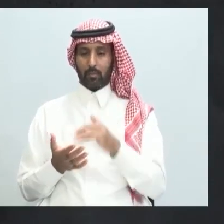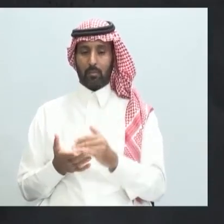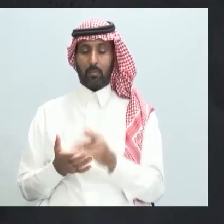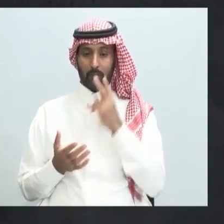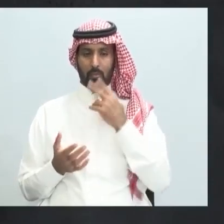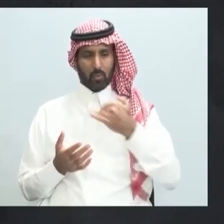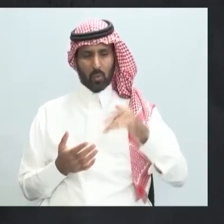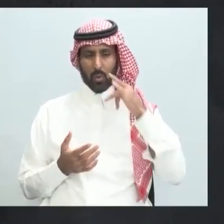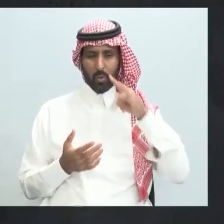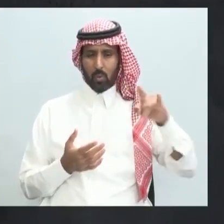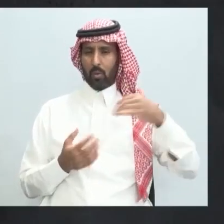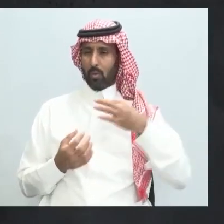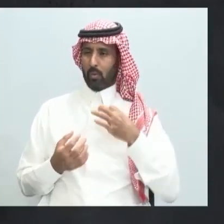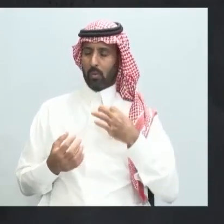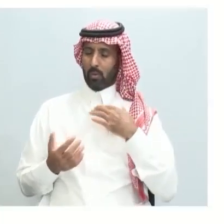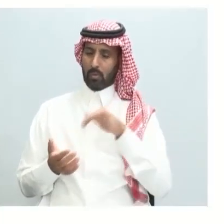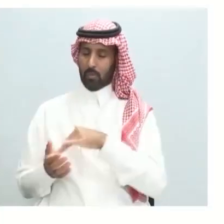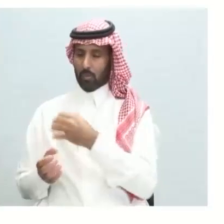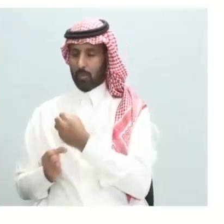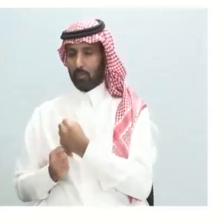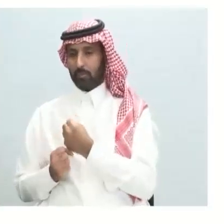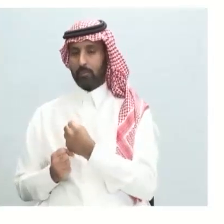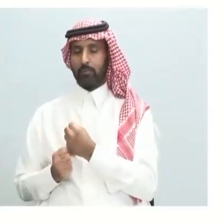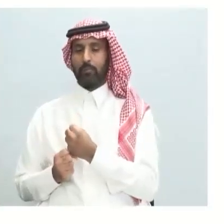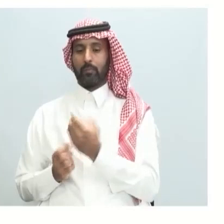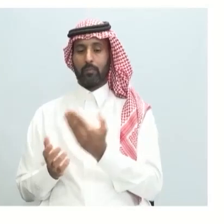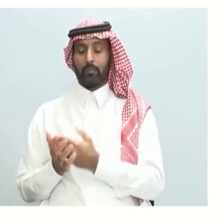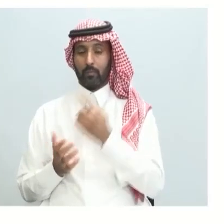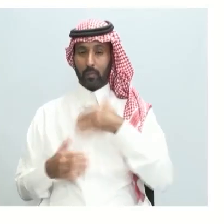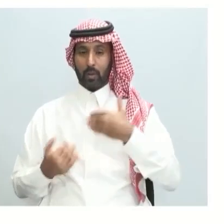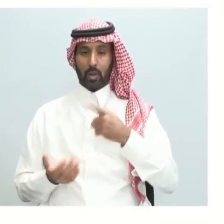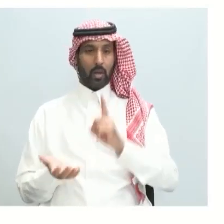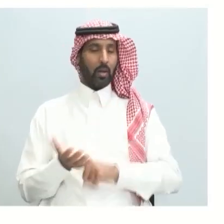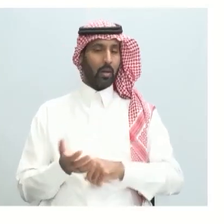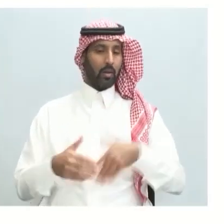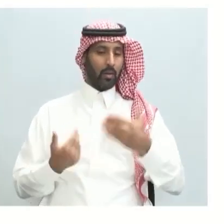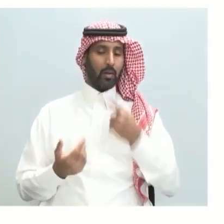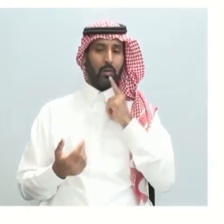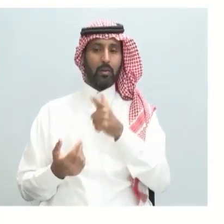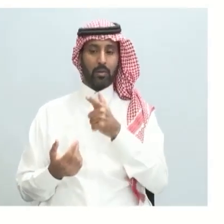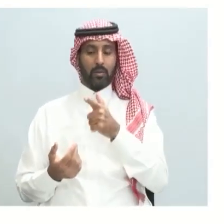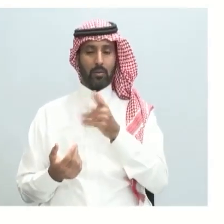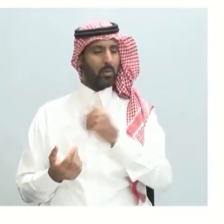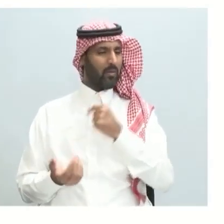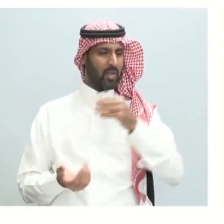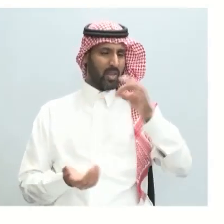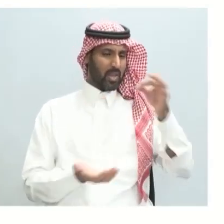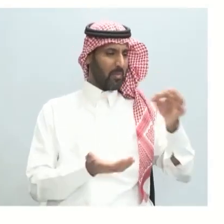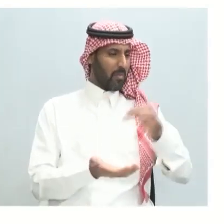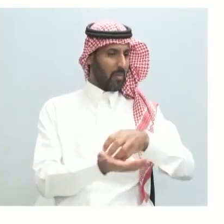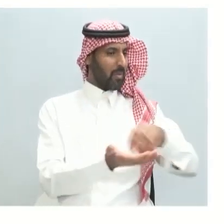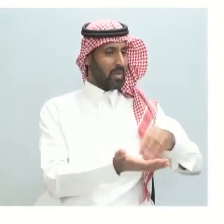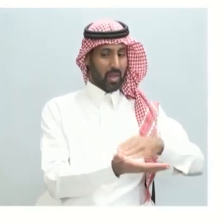you are maybe traveling abroad. And here's a fun fact here. The saying, there's no place like